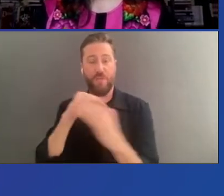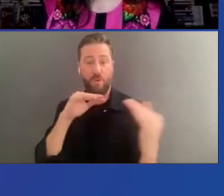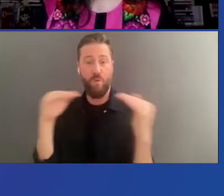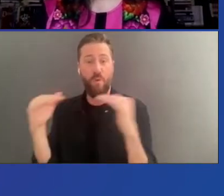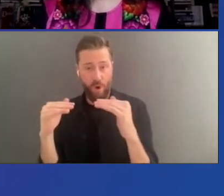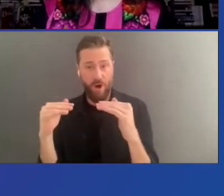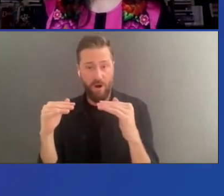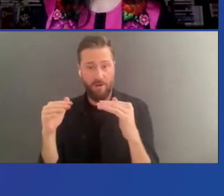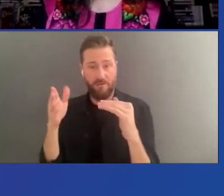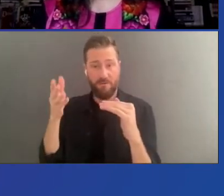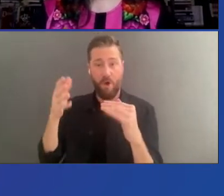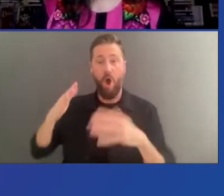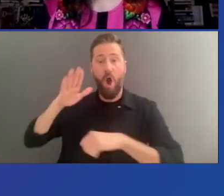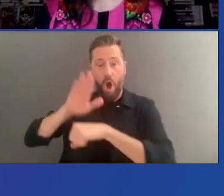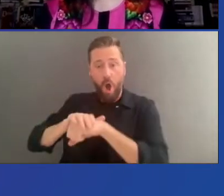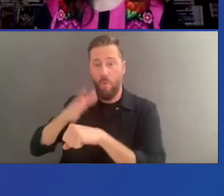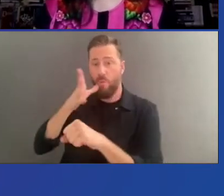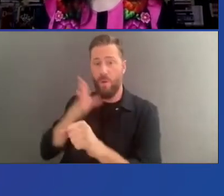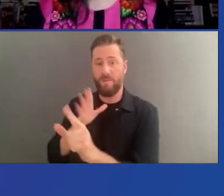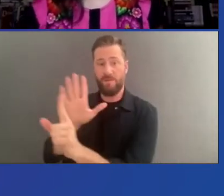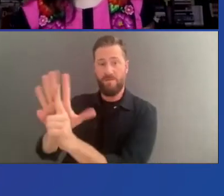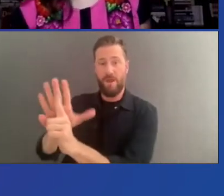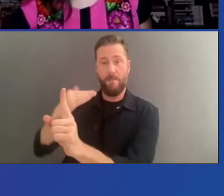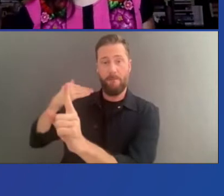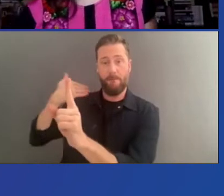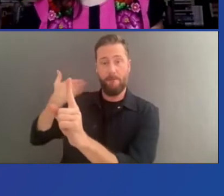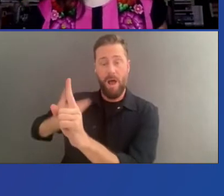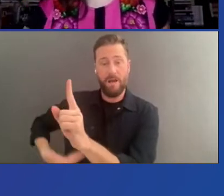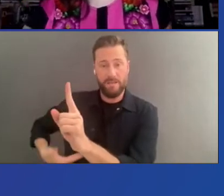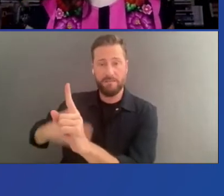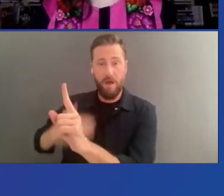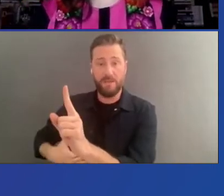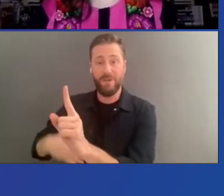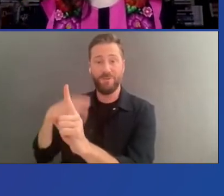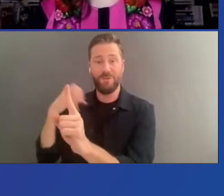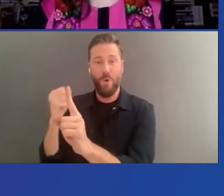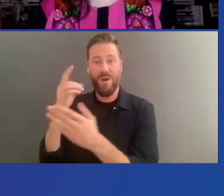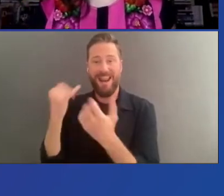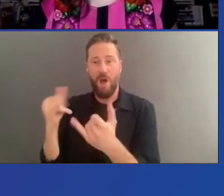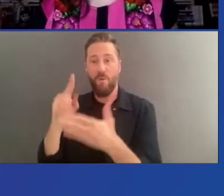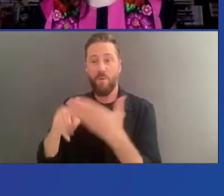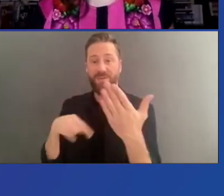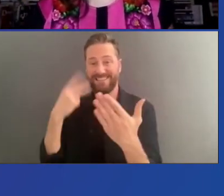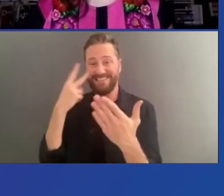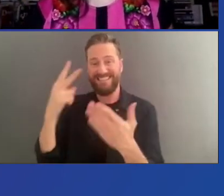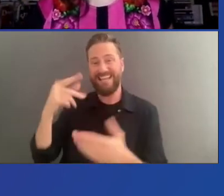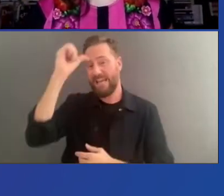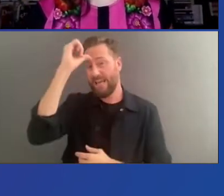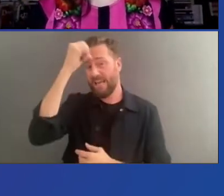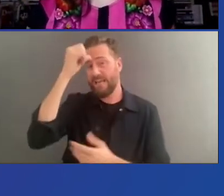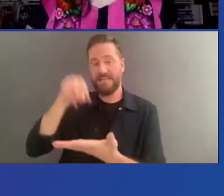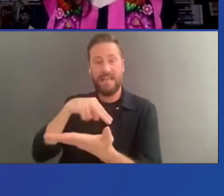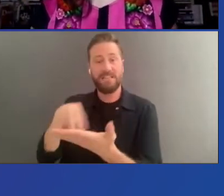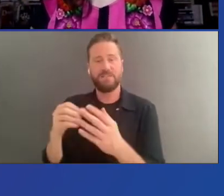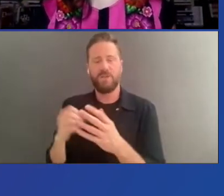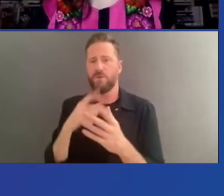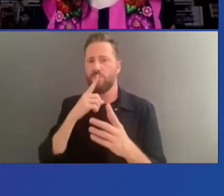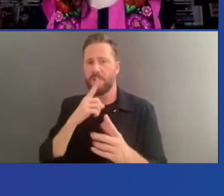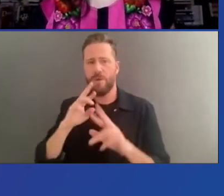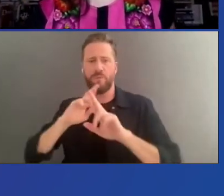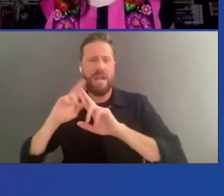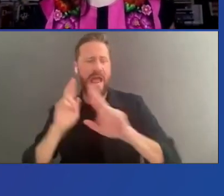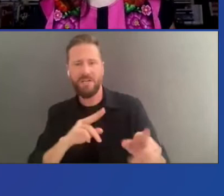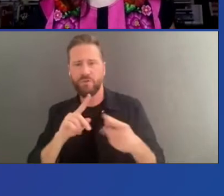things. So a lot of what we see now for Indian dance is a massive reaction to that point in time in our